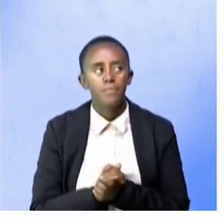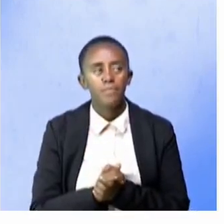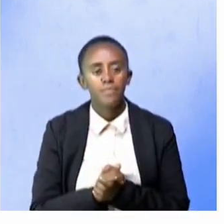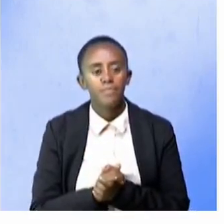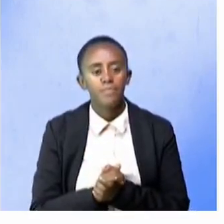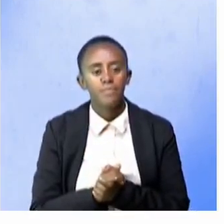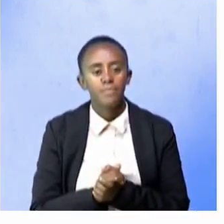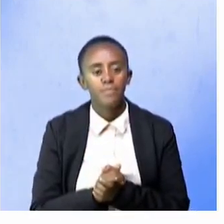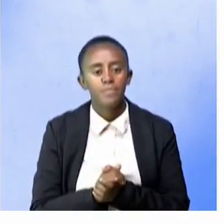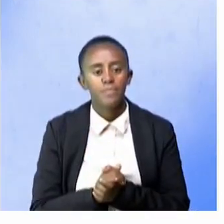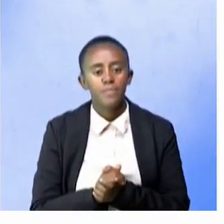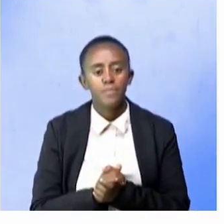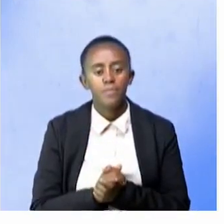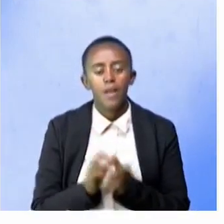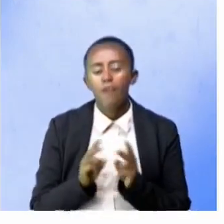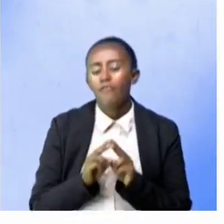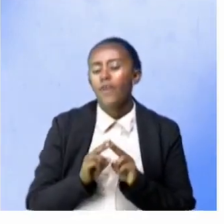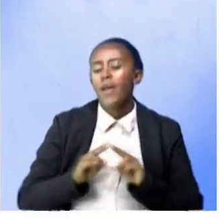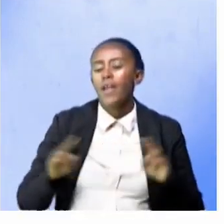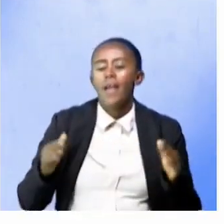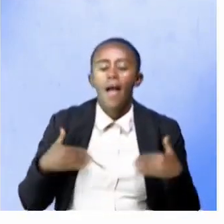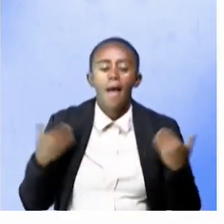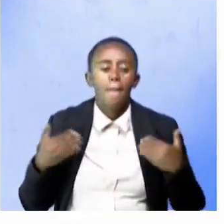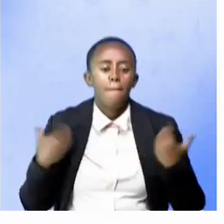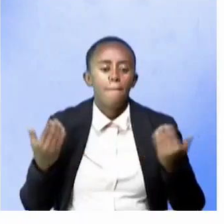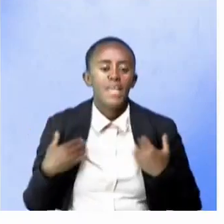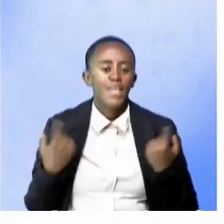very happy today.